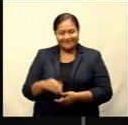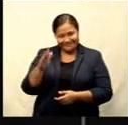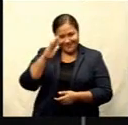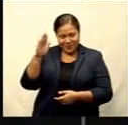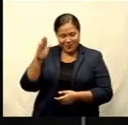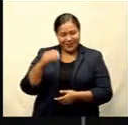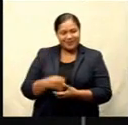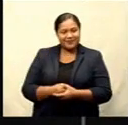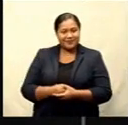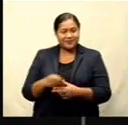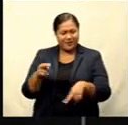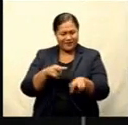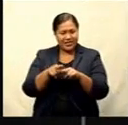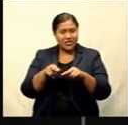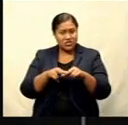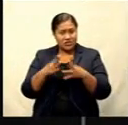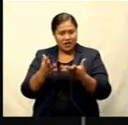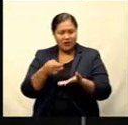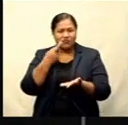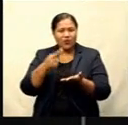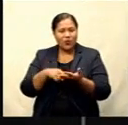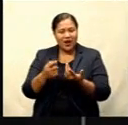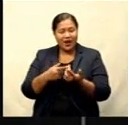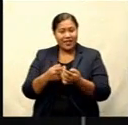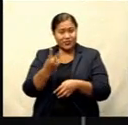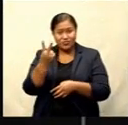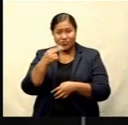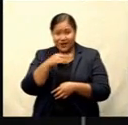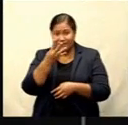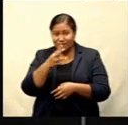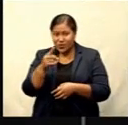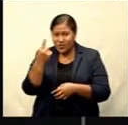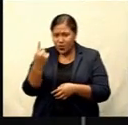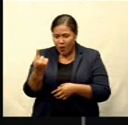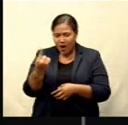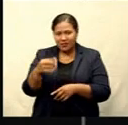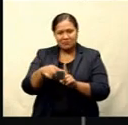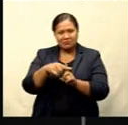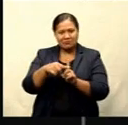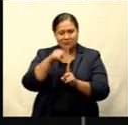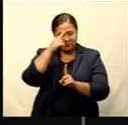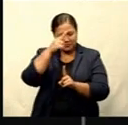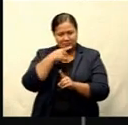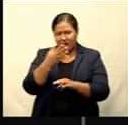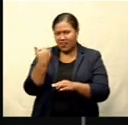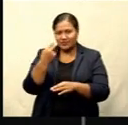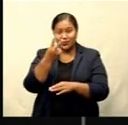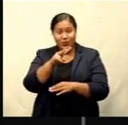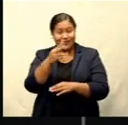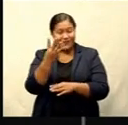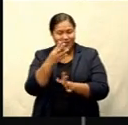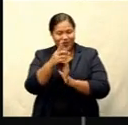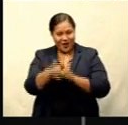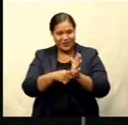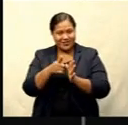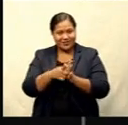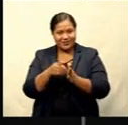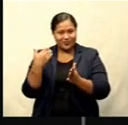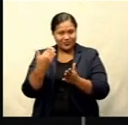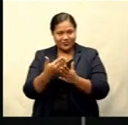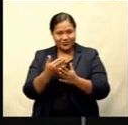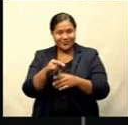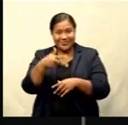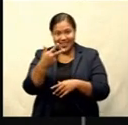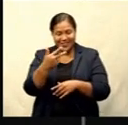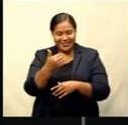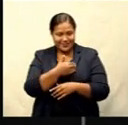Uluwinaka, Fiji has recorded another 241 new COVID infections in the last 24-hour period ending at 8